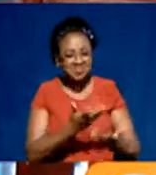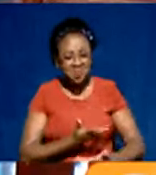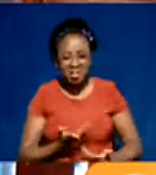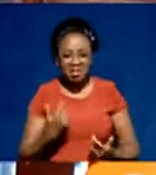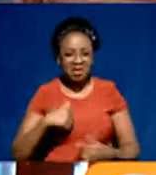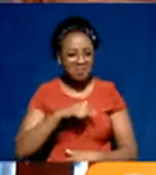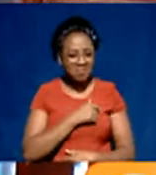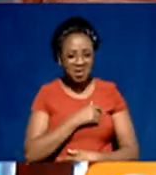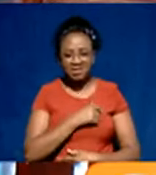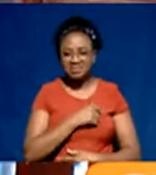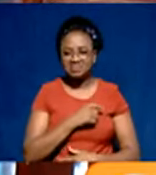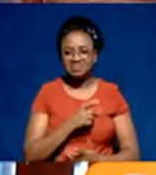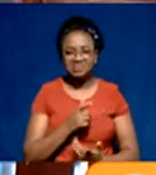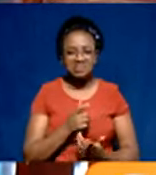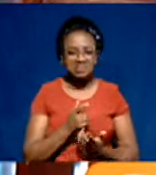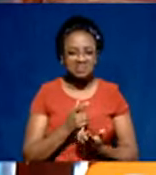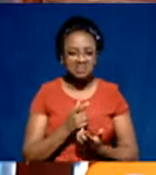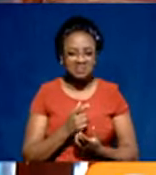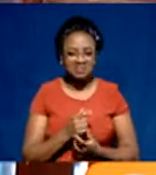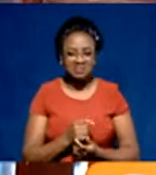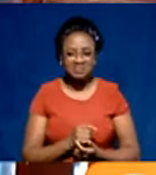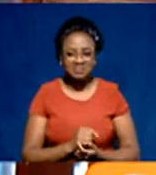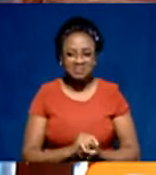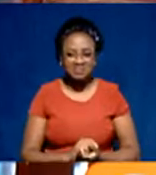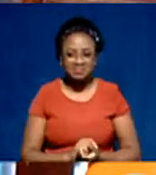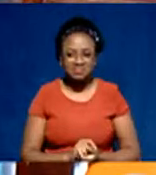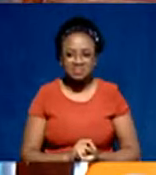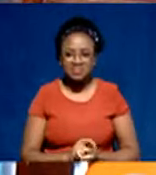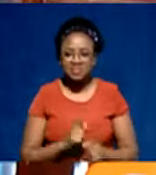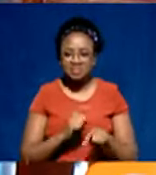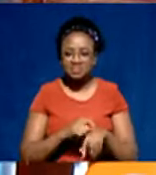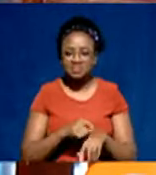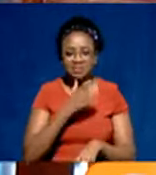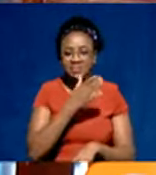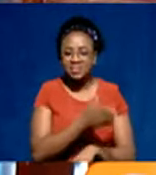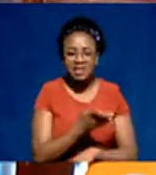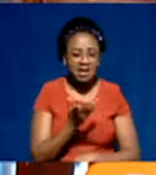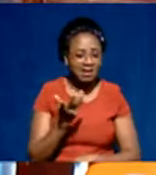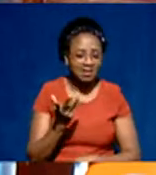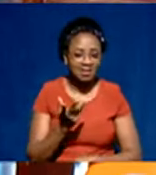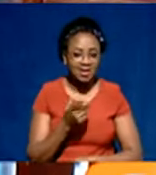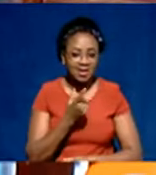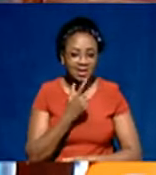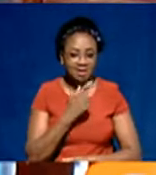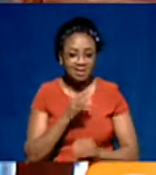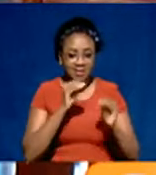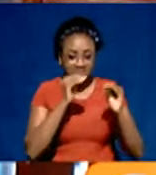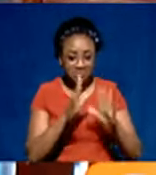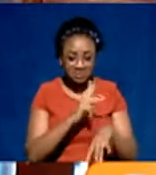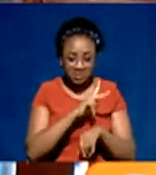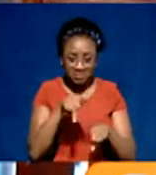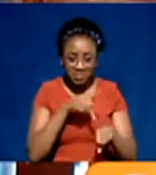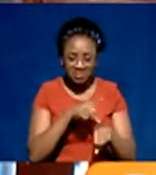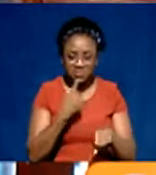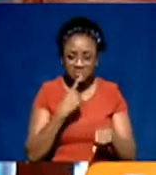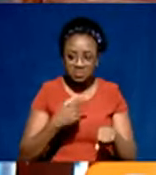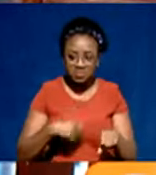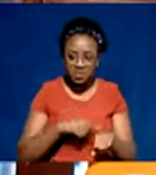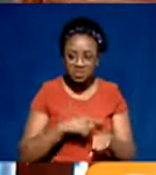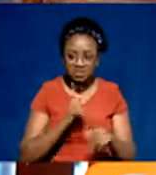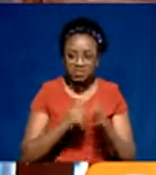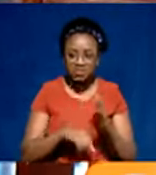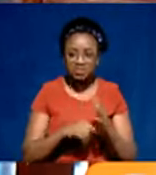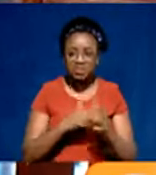really welcomed us with open hands. When we reached there, they told us, this is what Madam Principal told us, go